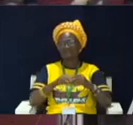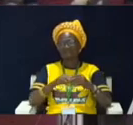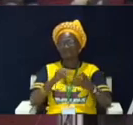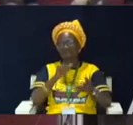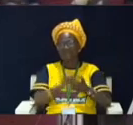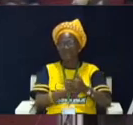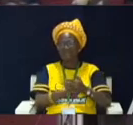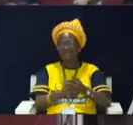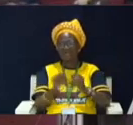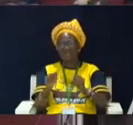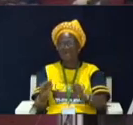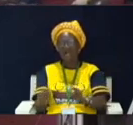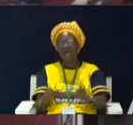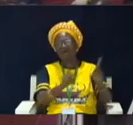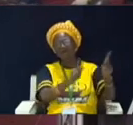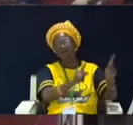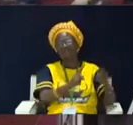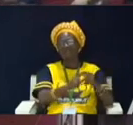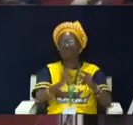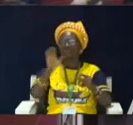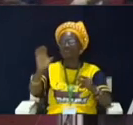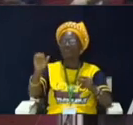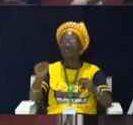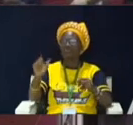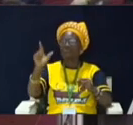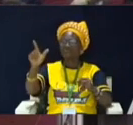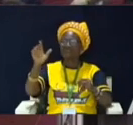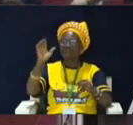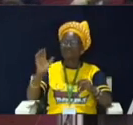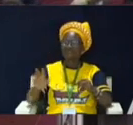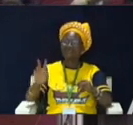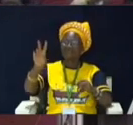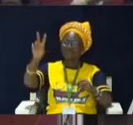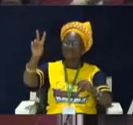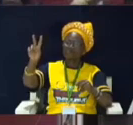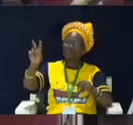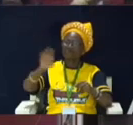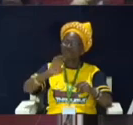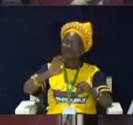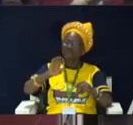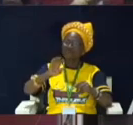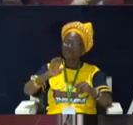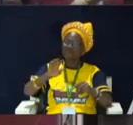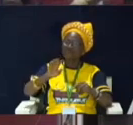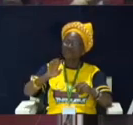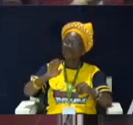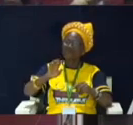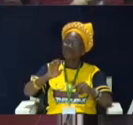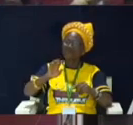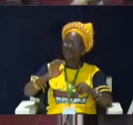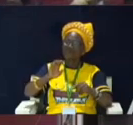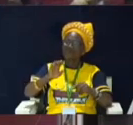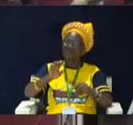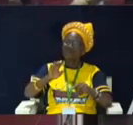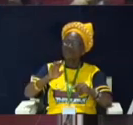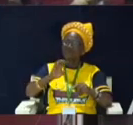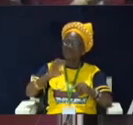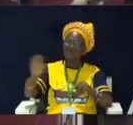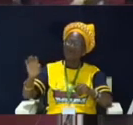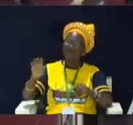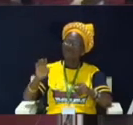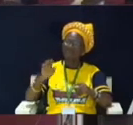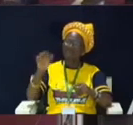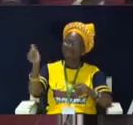that, according to Colossians chapter 2 from verse 13 to 15, Colossians 2 from verse 13 to